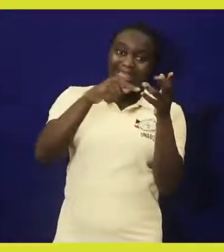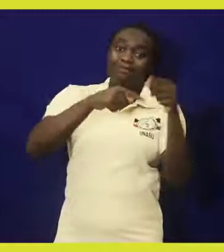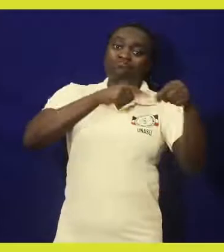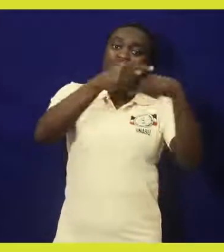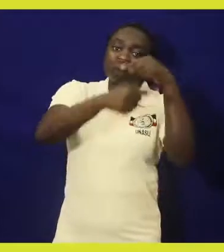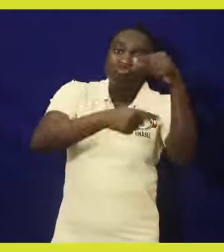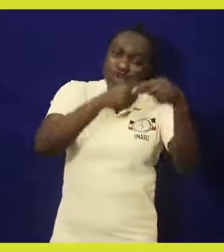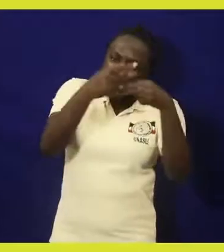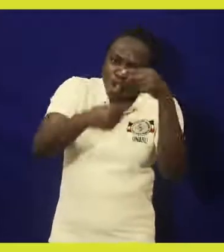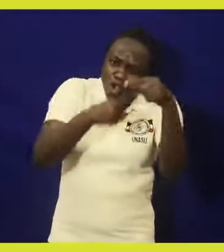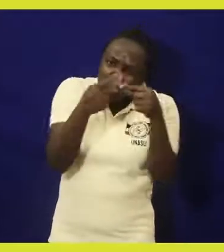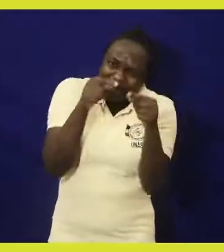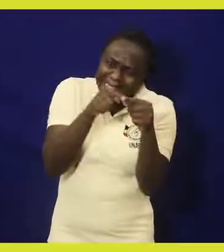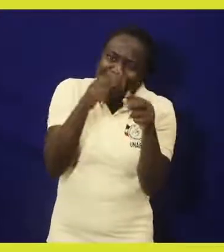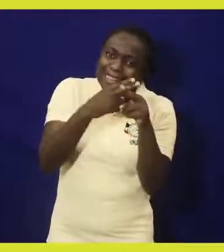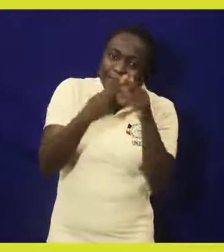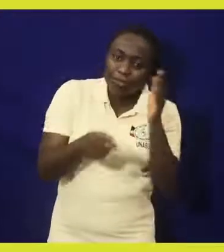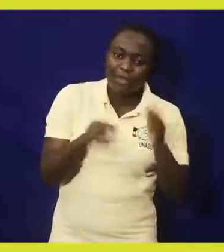photosynthesis.